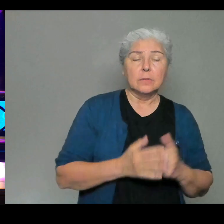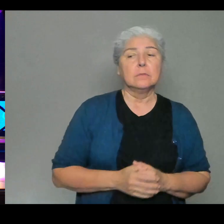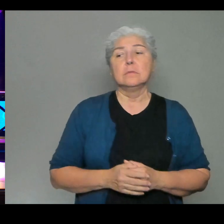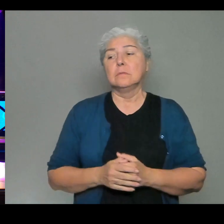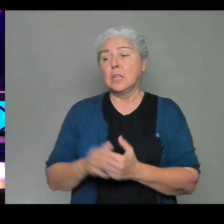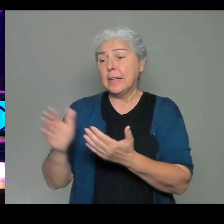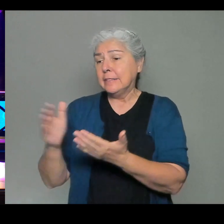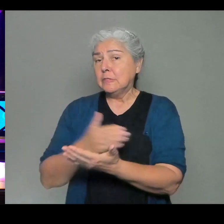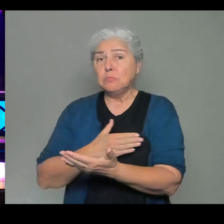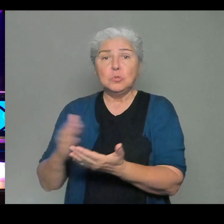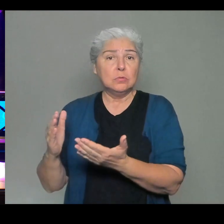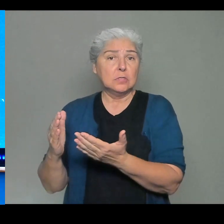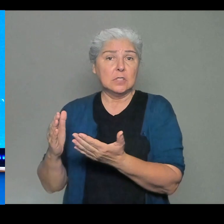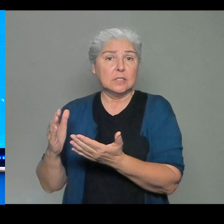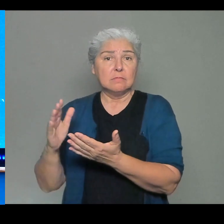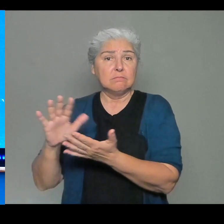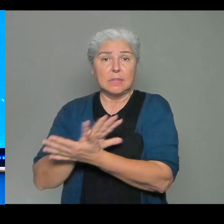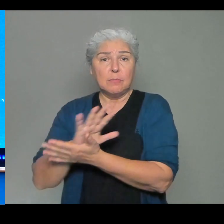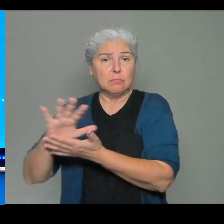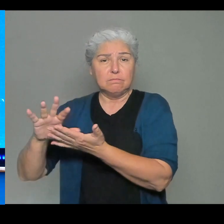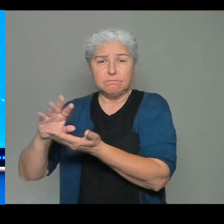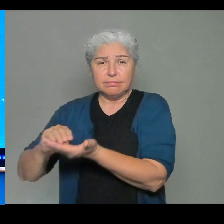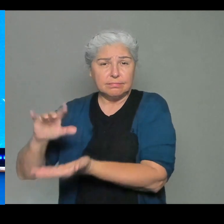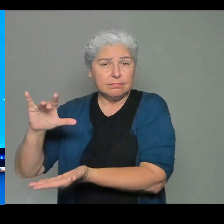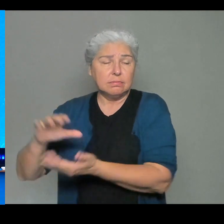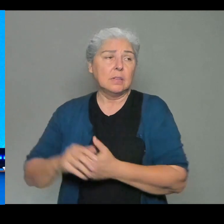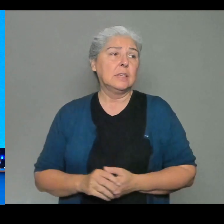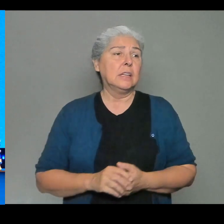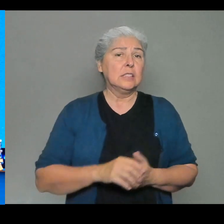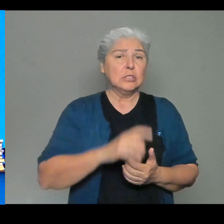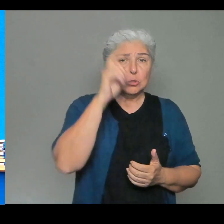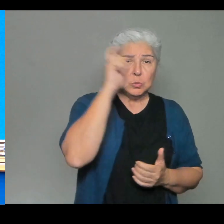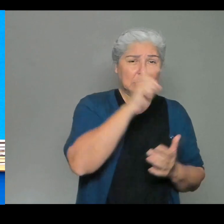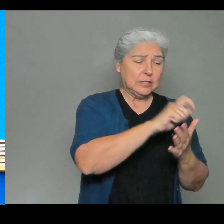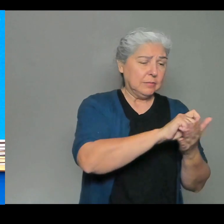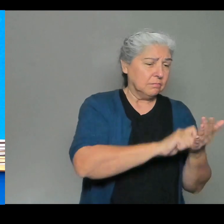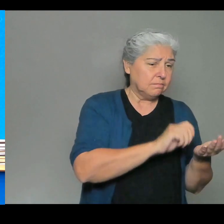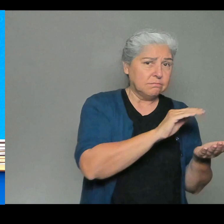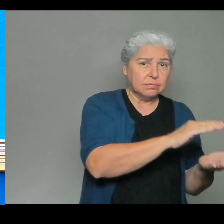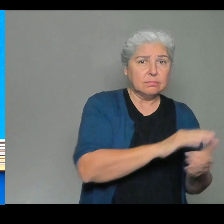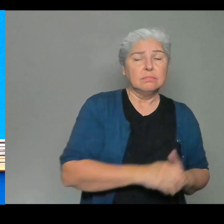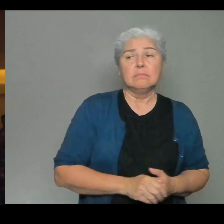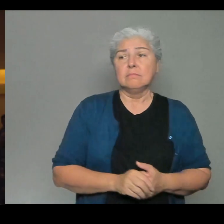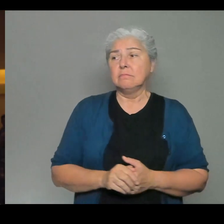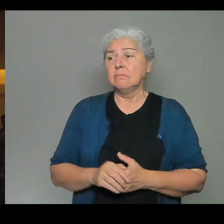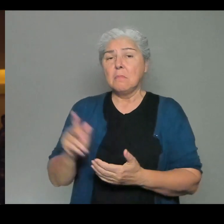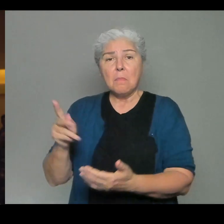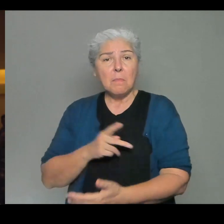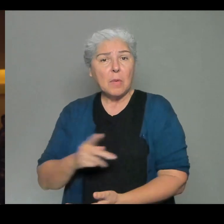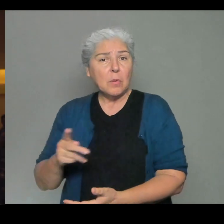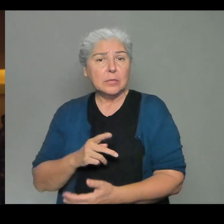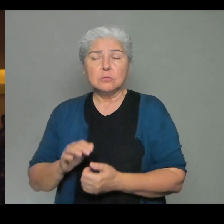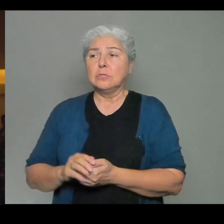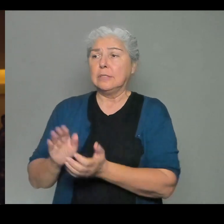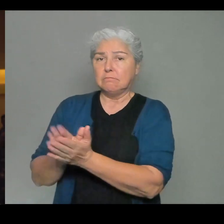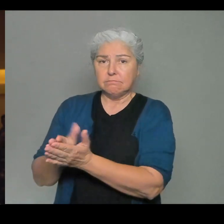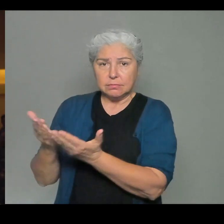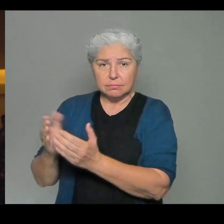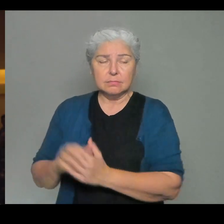books, music sheets, wisdom, poetry, self-help